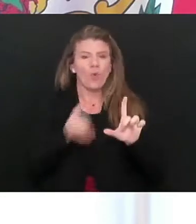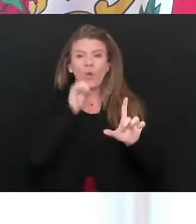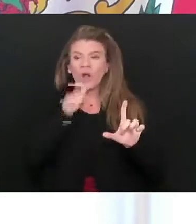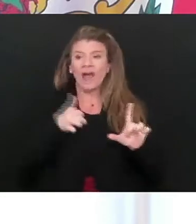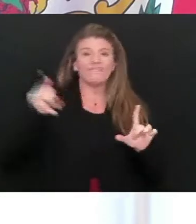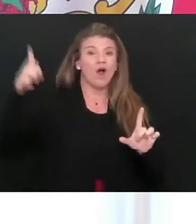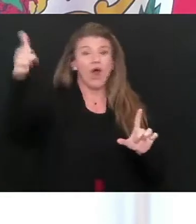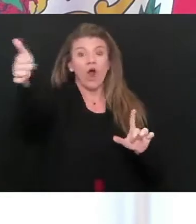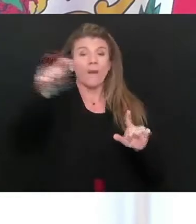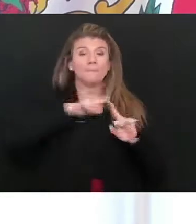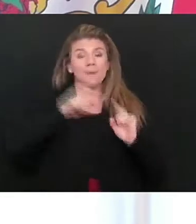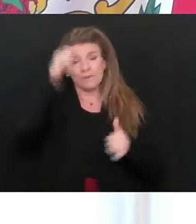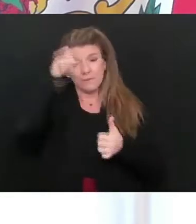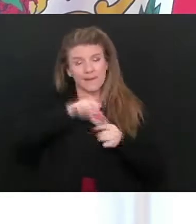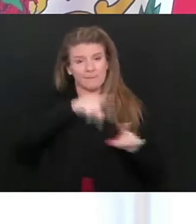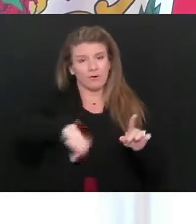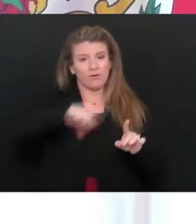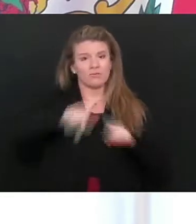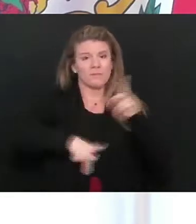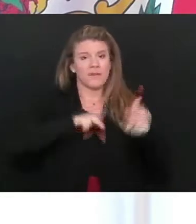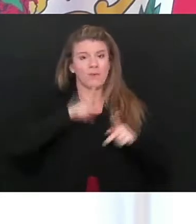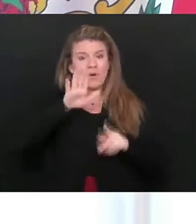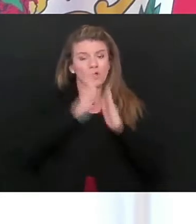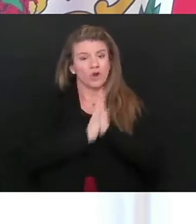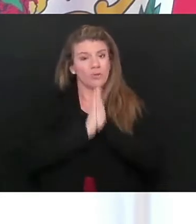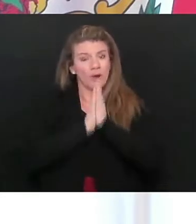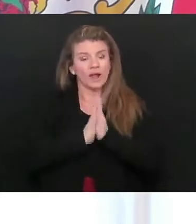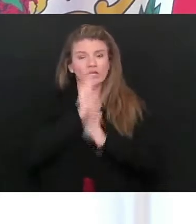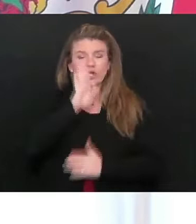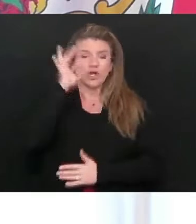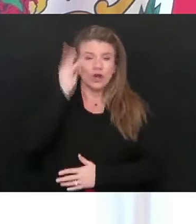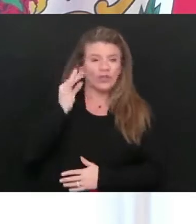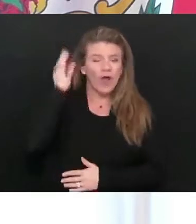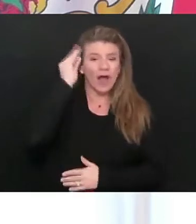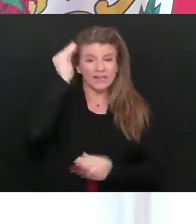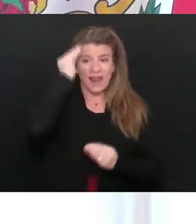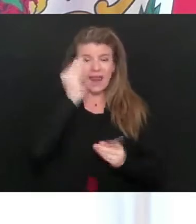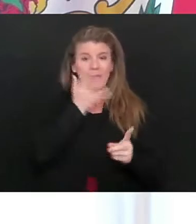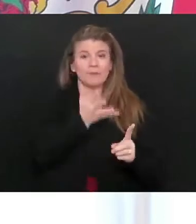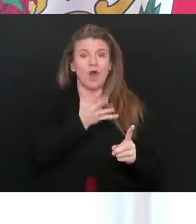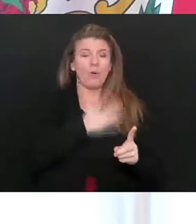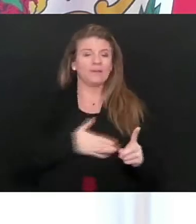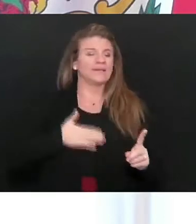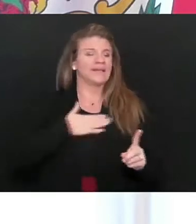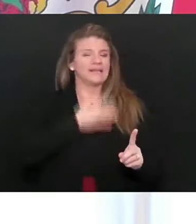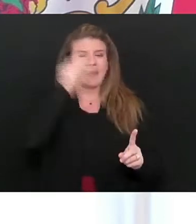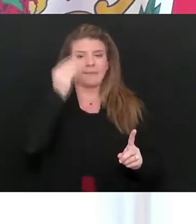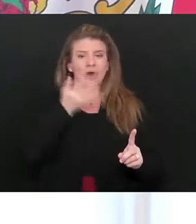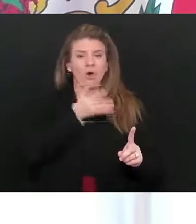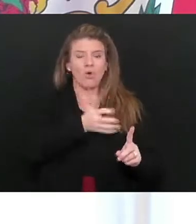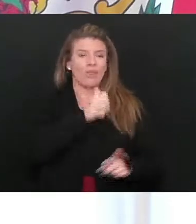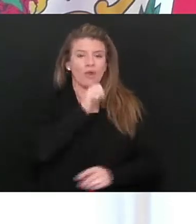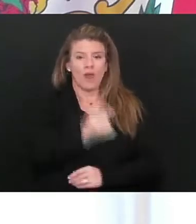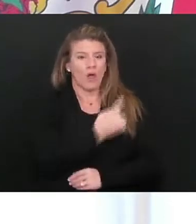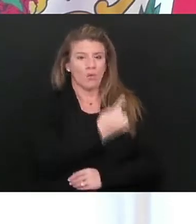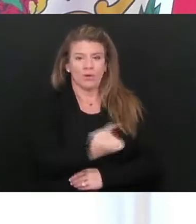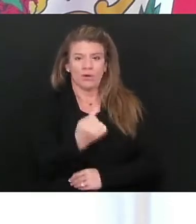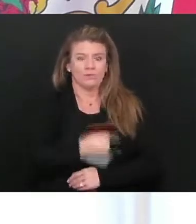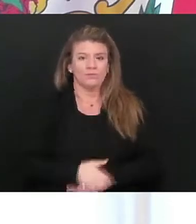please remember these great people in your prayers and your thoughts, and let them know, please let them know that they're not alone.